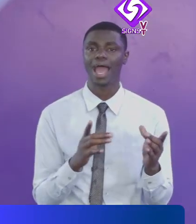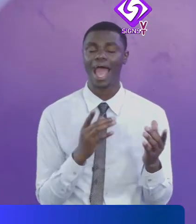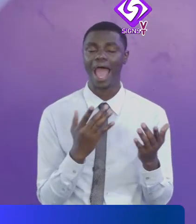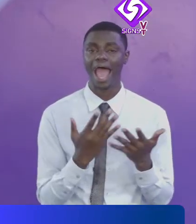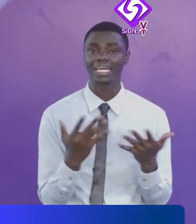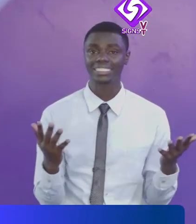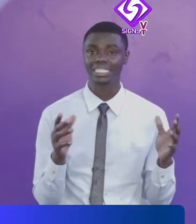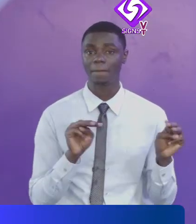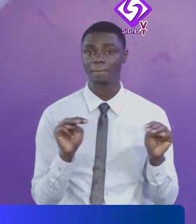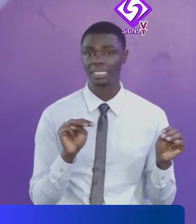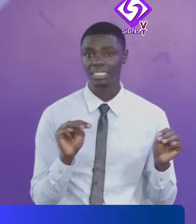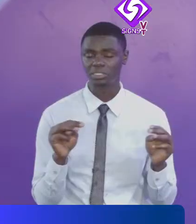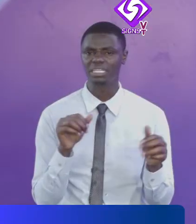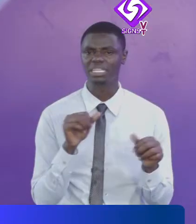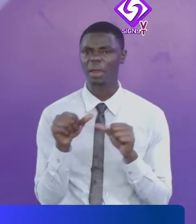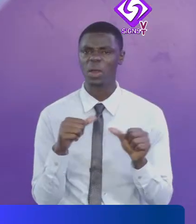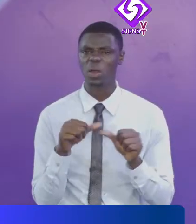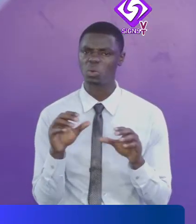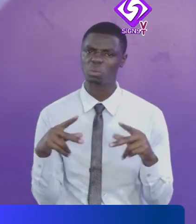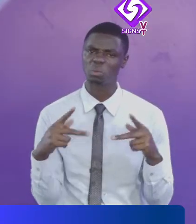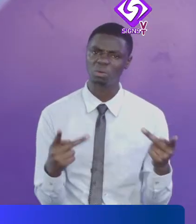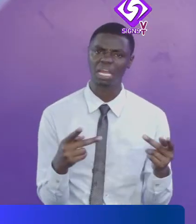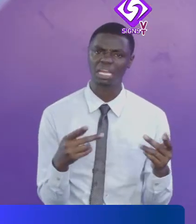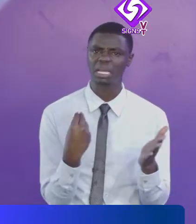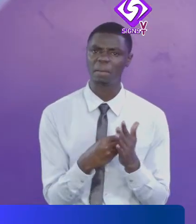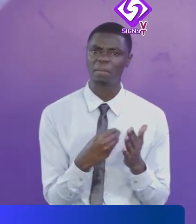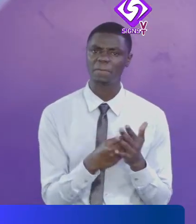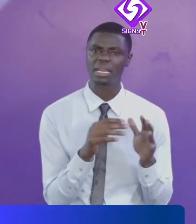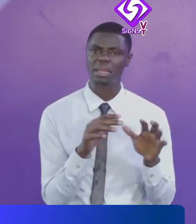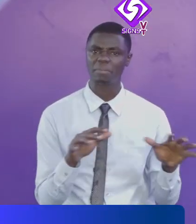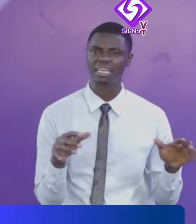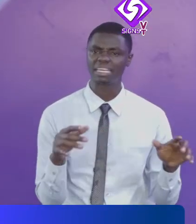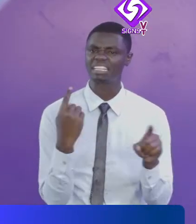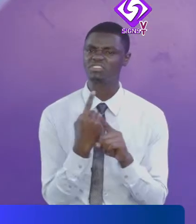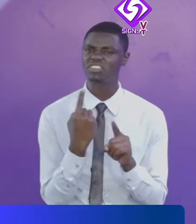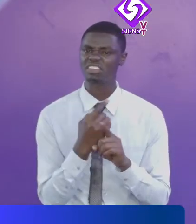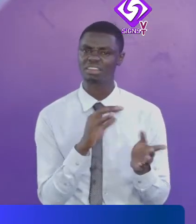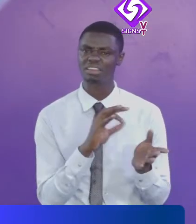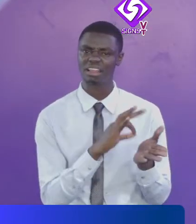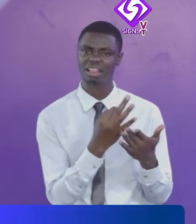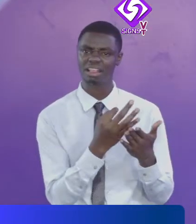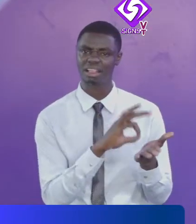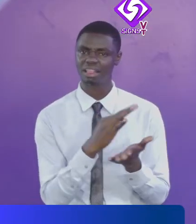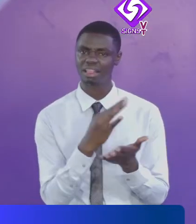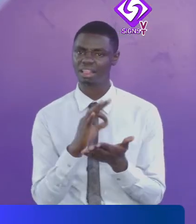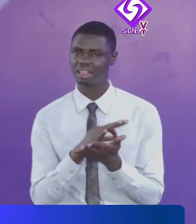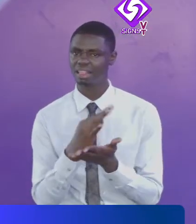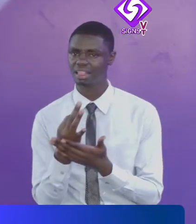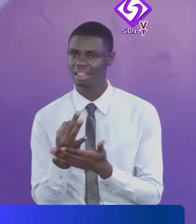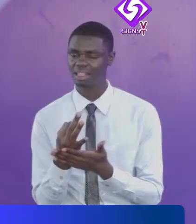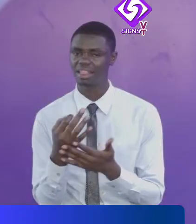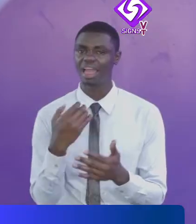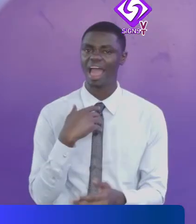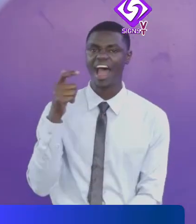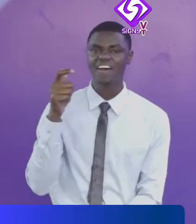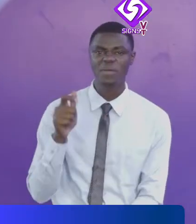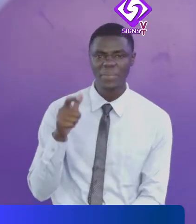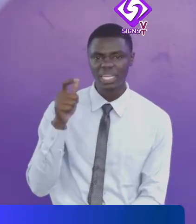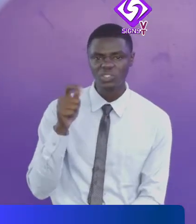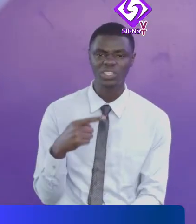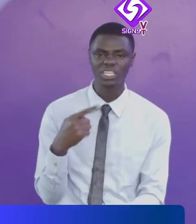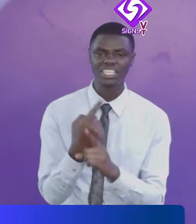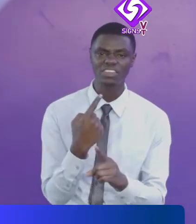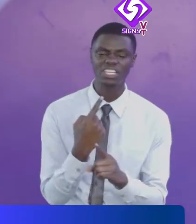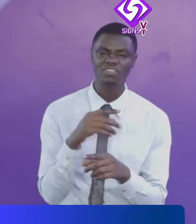usual unit trust products, money market funds, and any other funds that you have in place. We also do money pensions and a couple of other